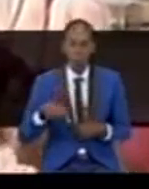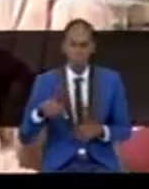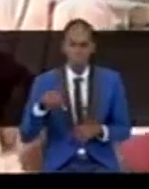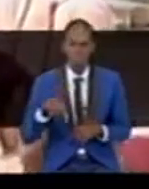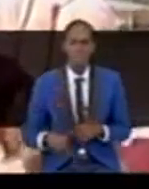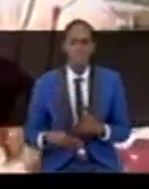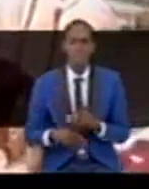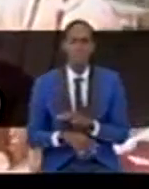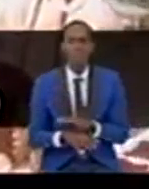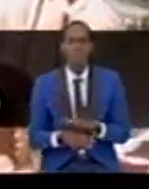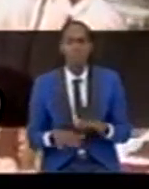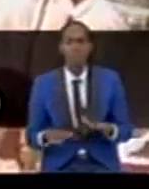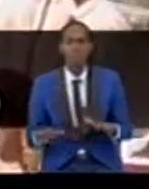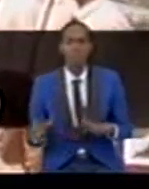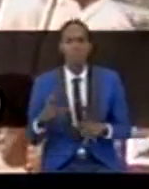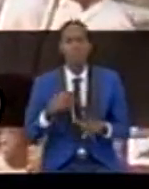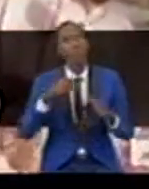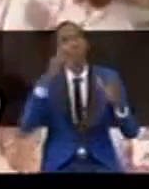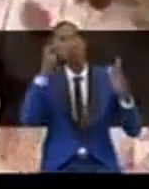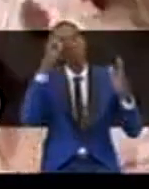my anchor to the ground,